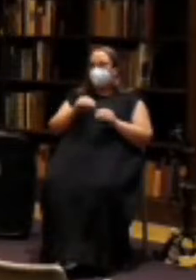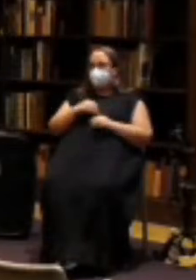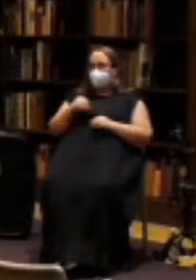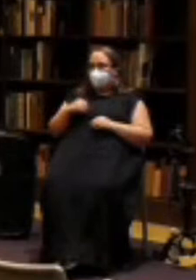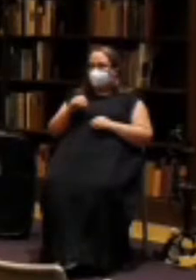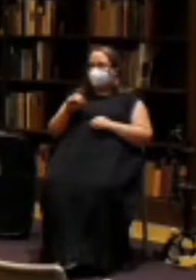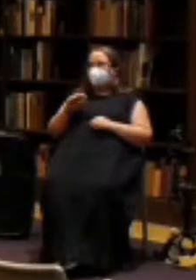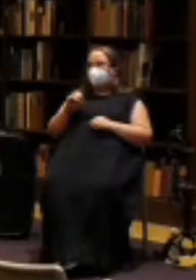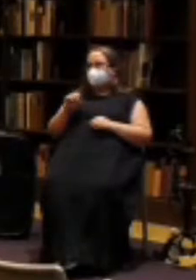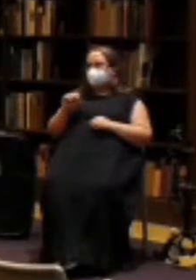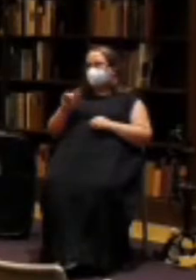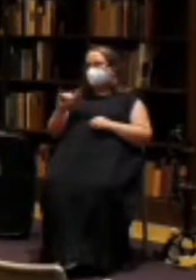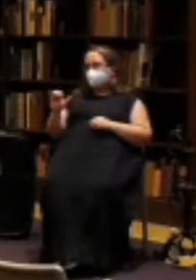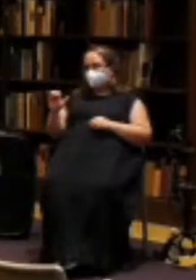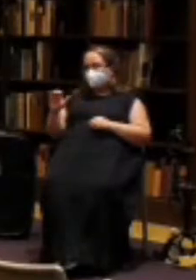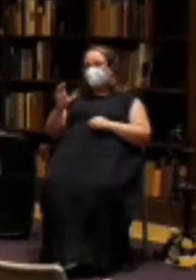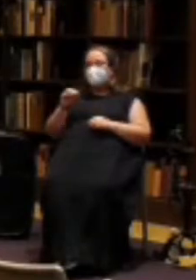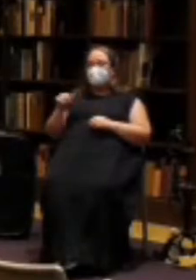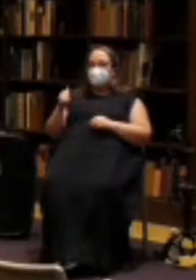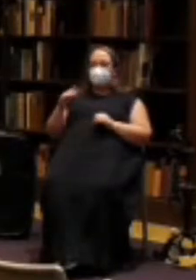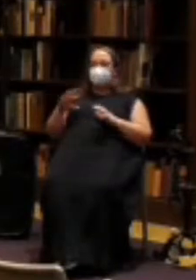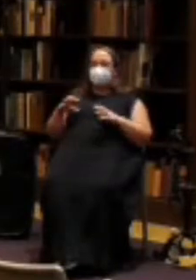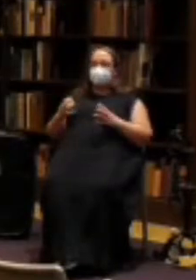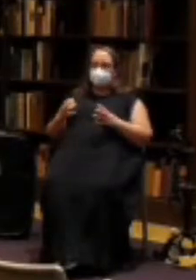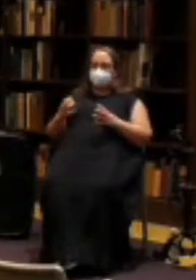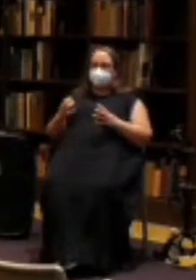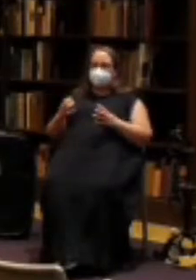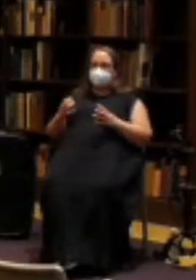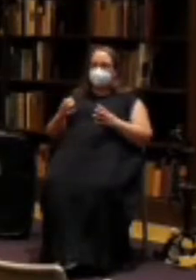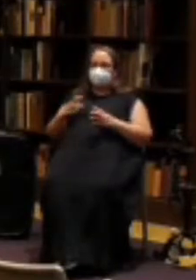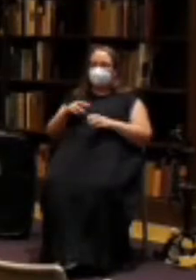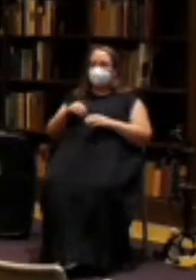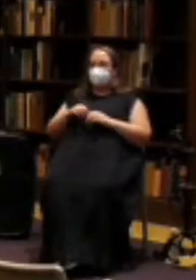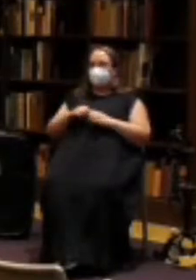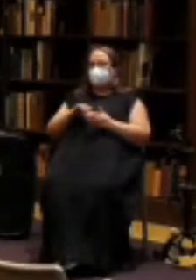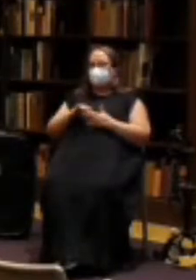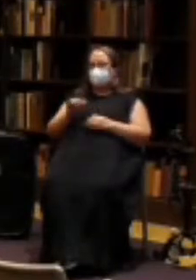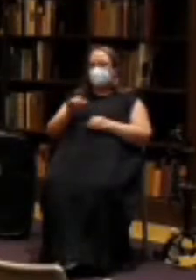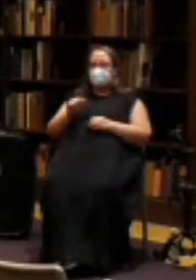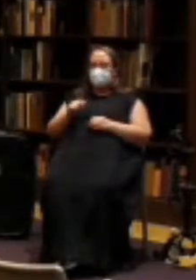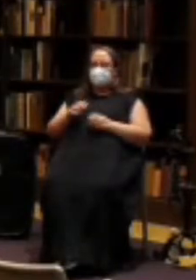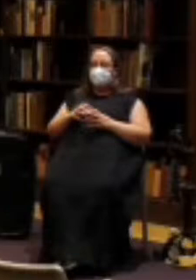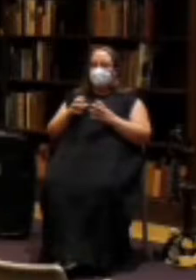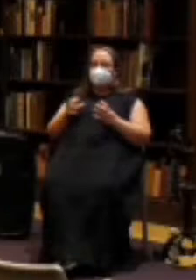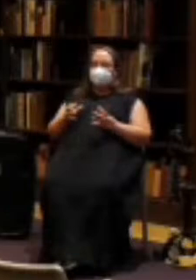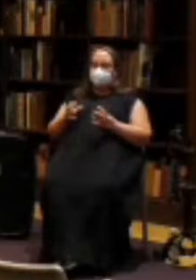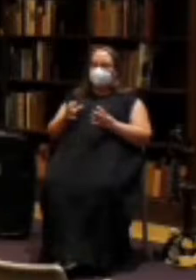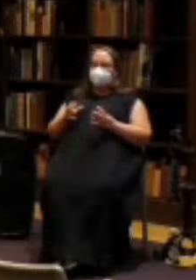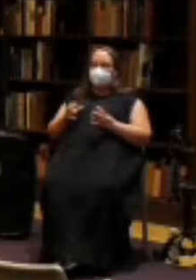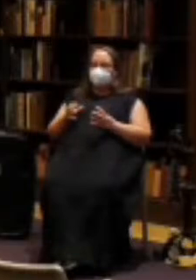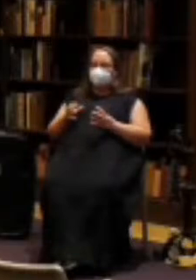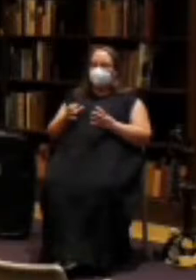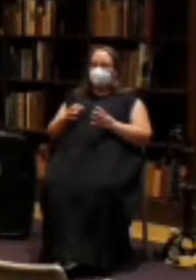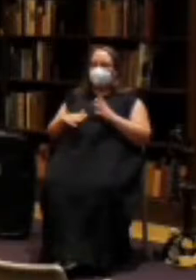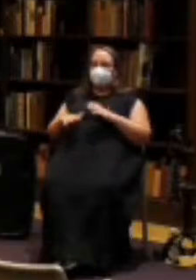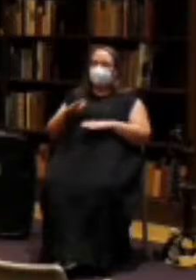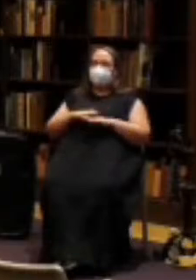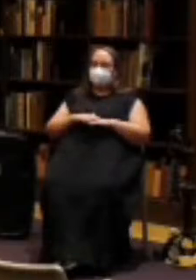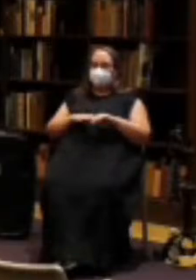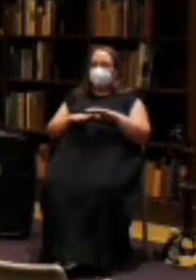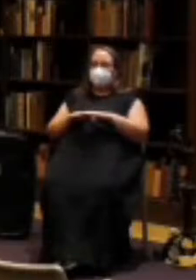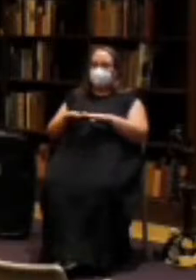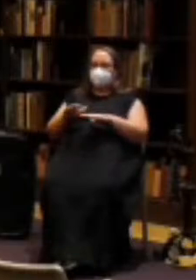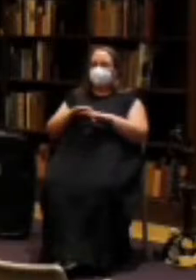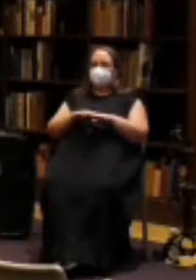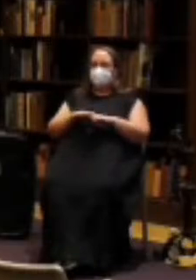members, SNCC, and other groups as well participating. Yeah. So yeah, there was a lot of